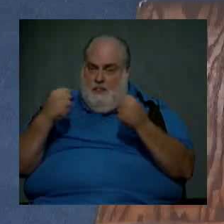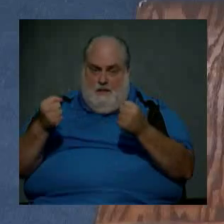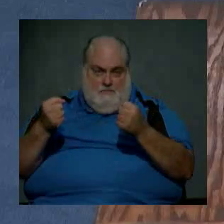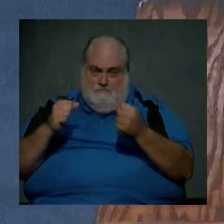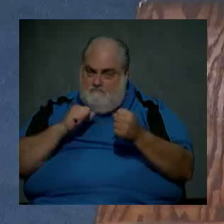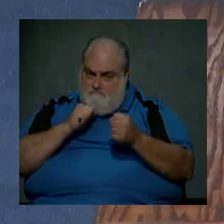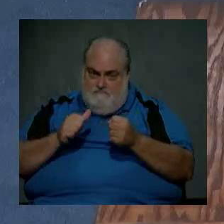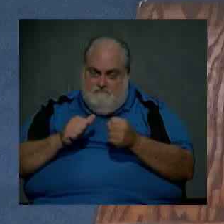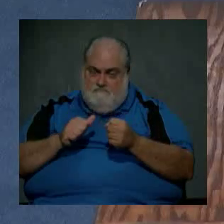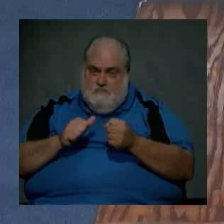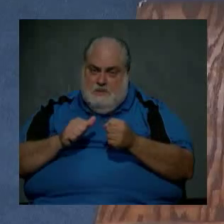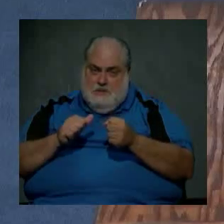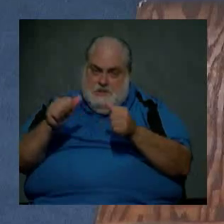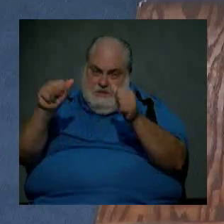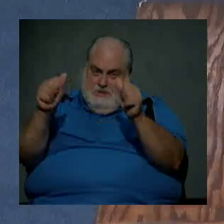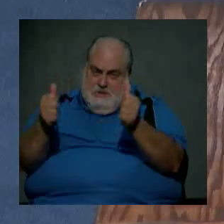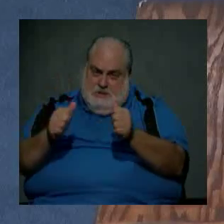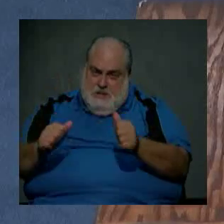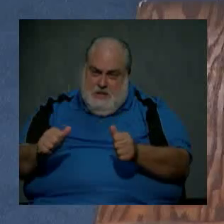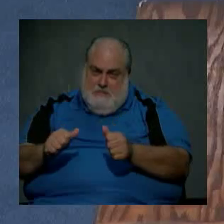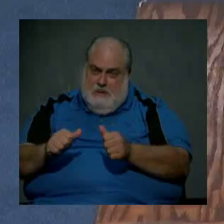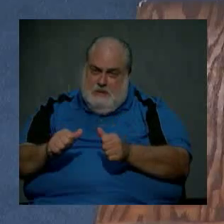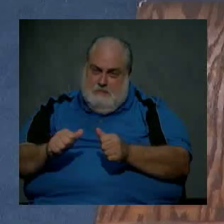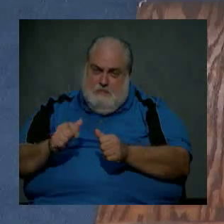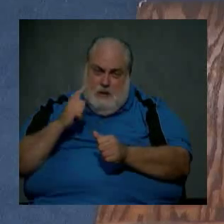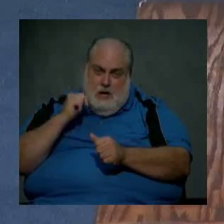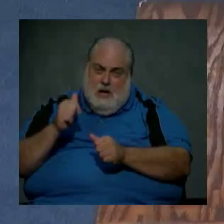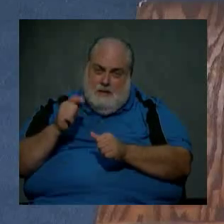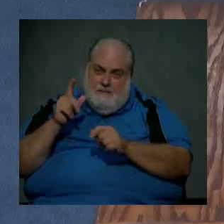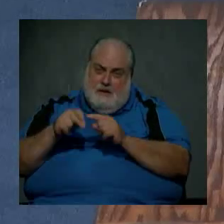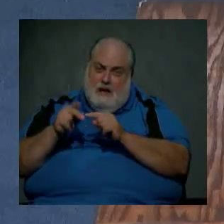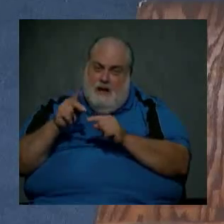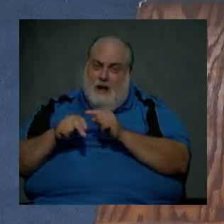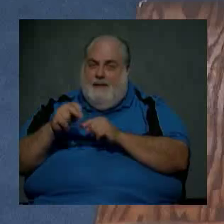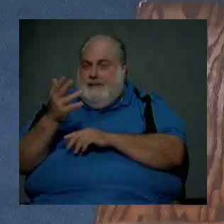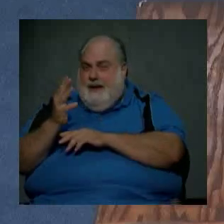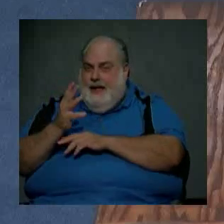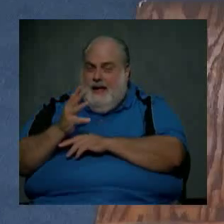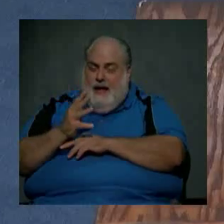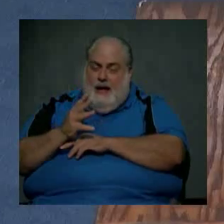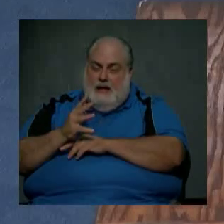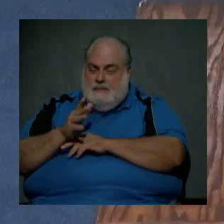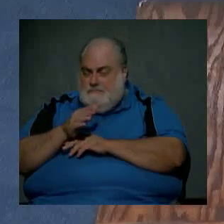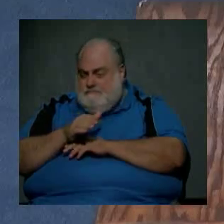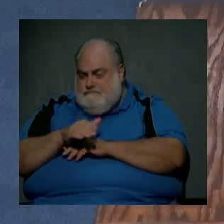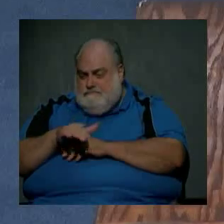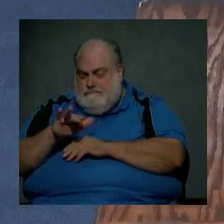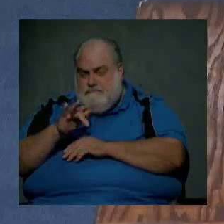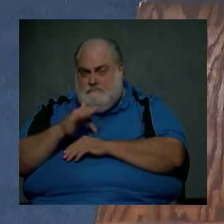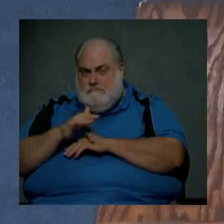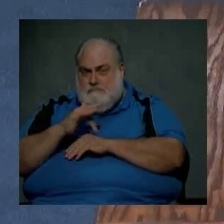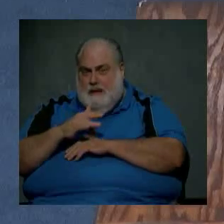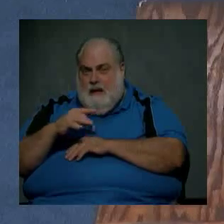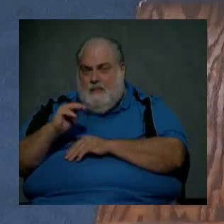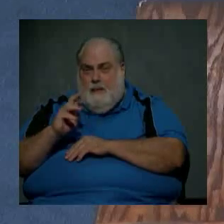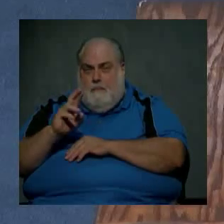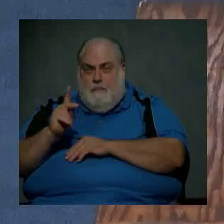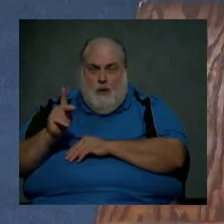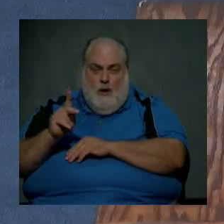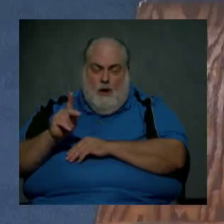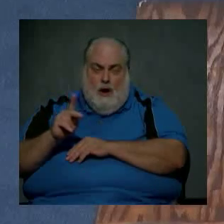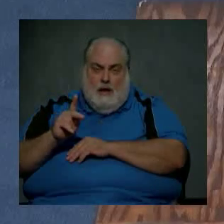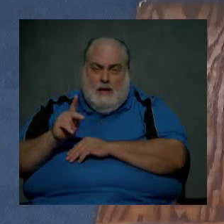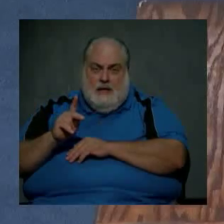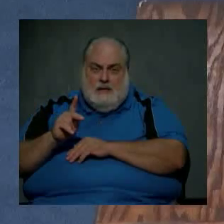They're misshapen now because of pruning out the dead trees. There are holes where they haven't been replaced, and the bark just seems to